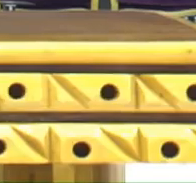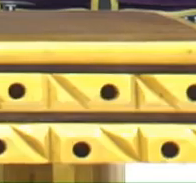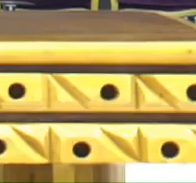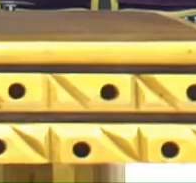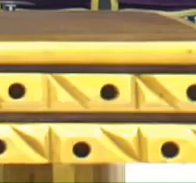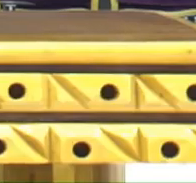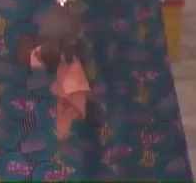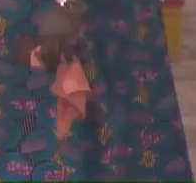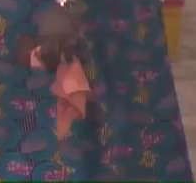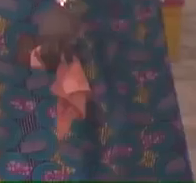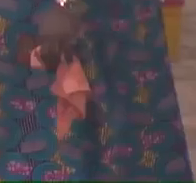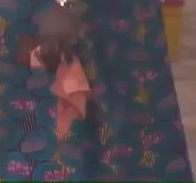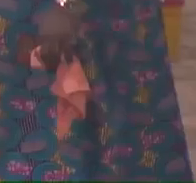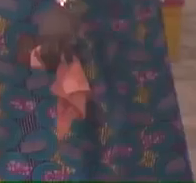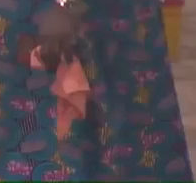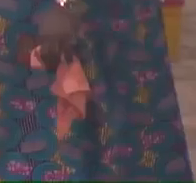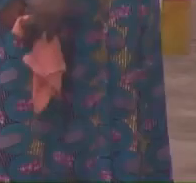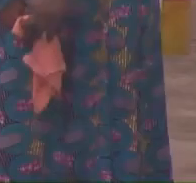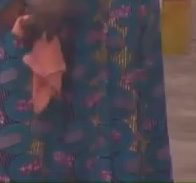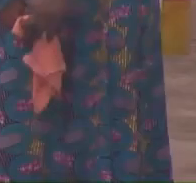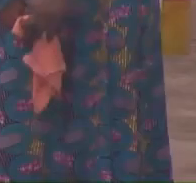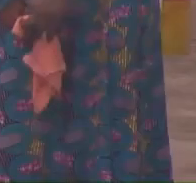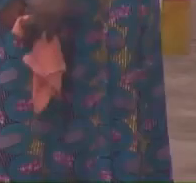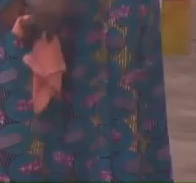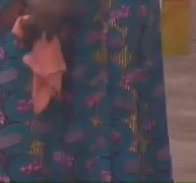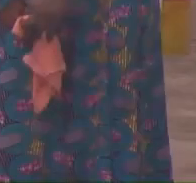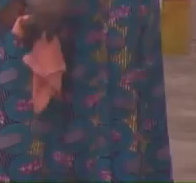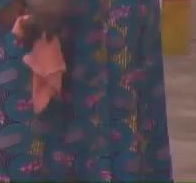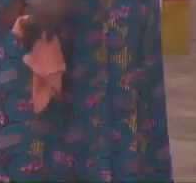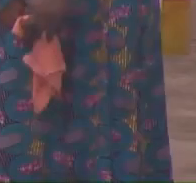And then you may please be seated.